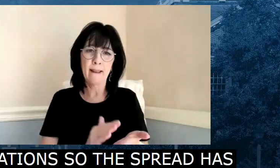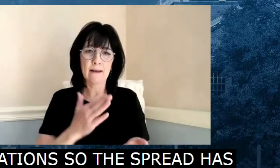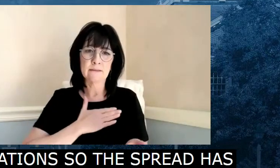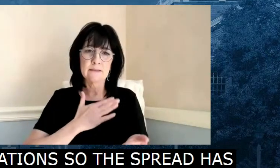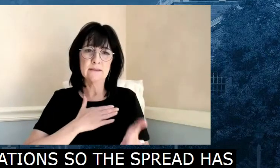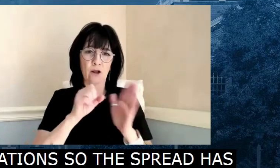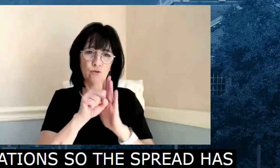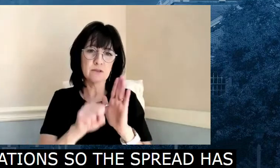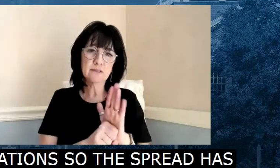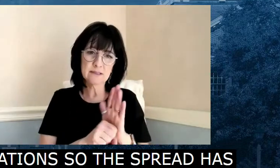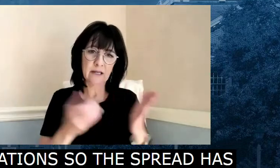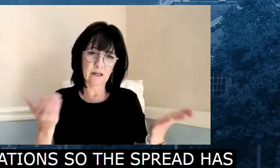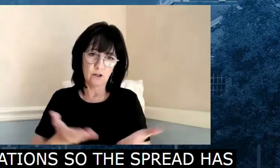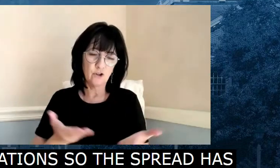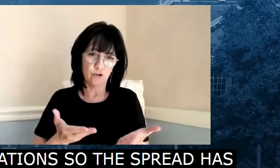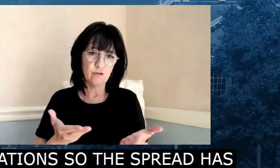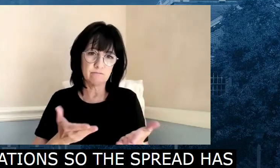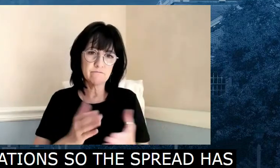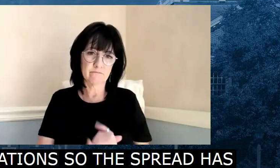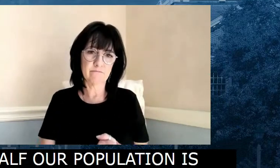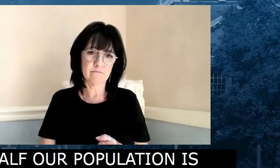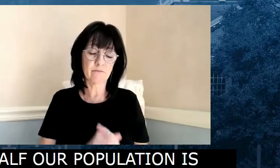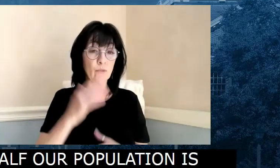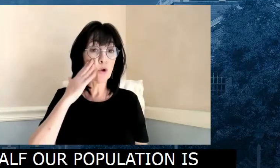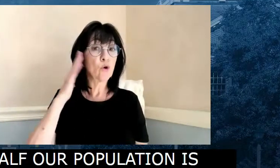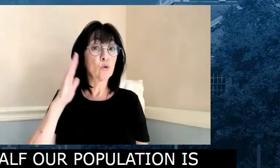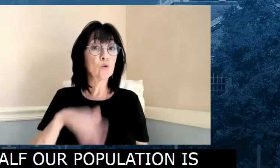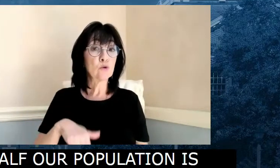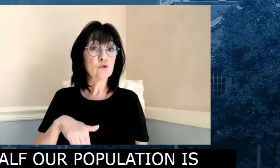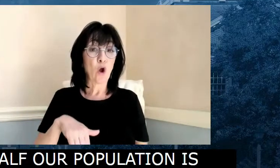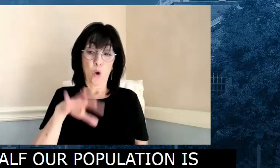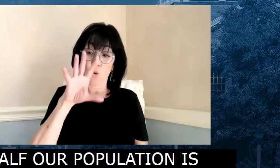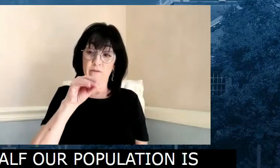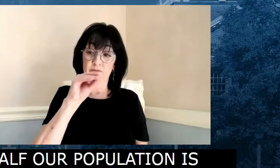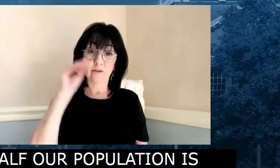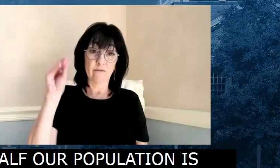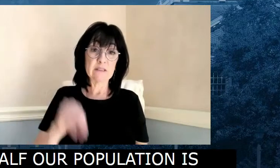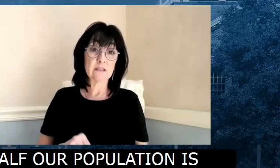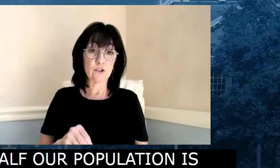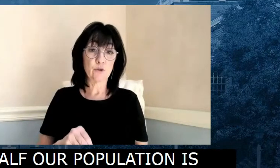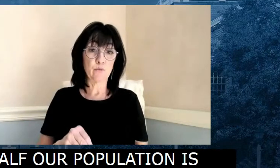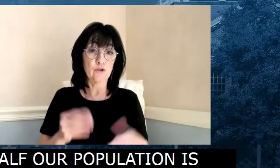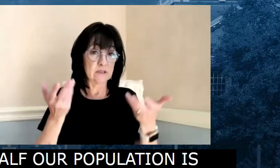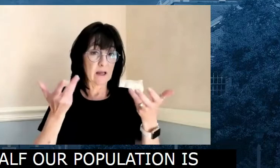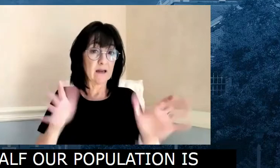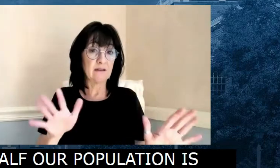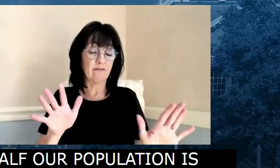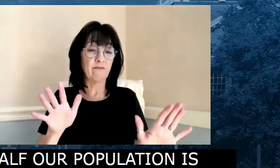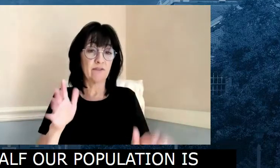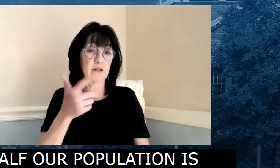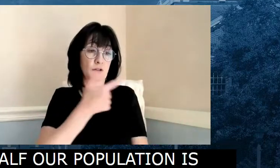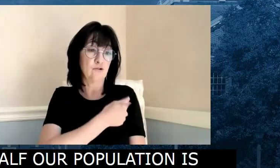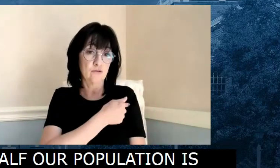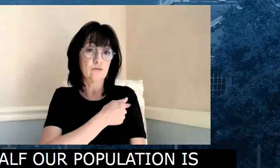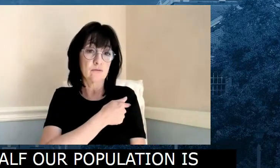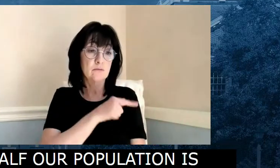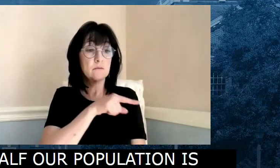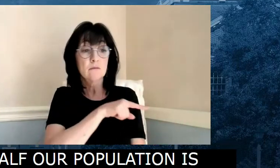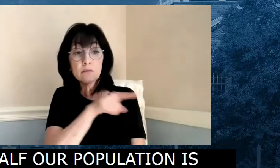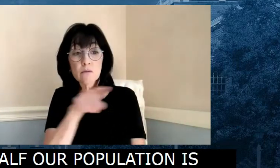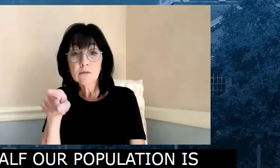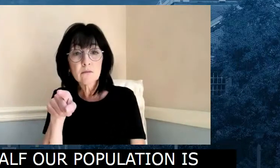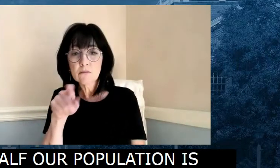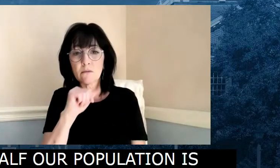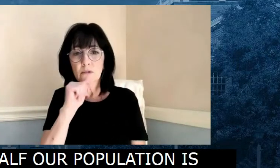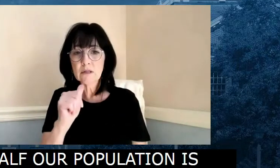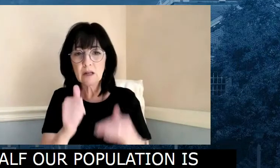is vaccinated and they're not going to be as at great risk. My obligation, though, is to both 50%,